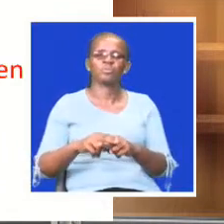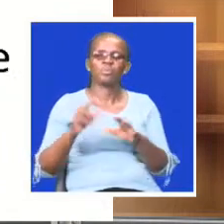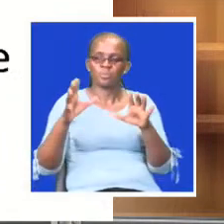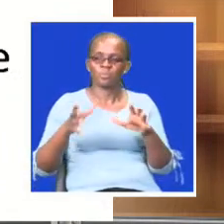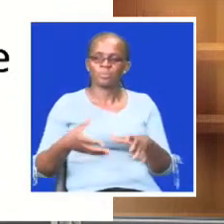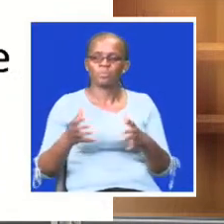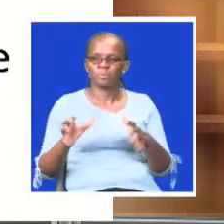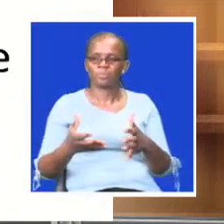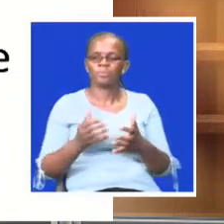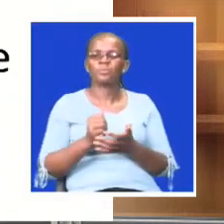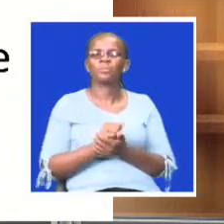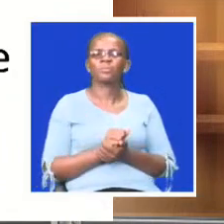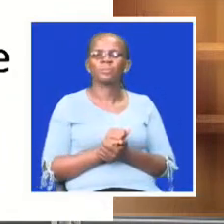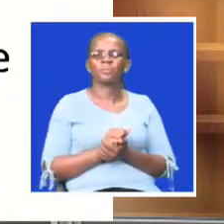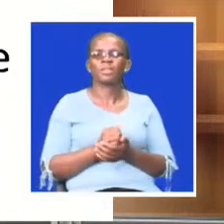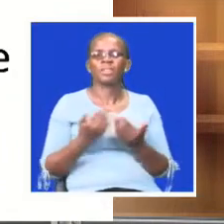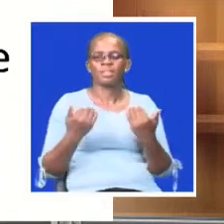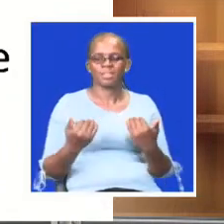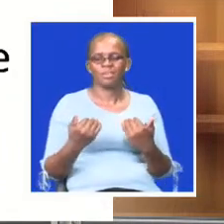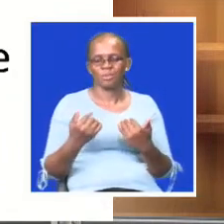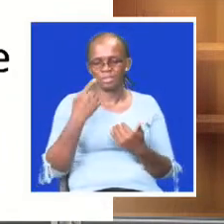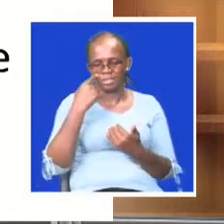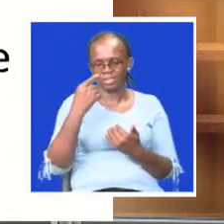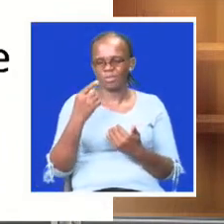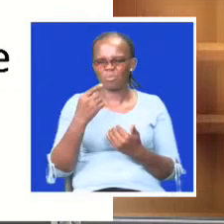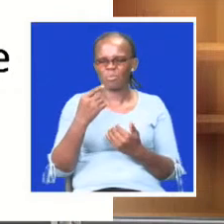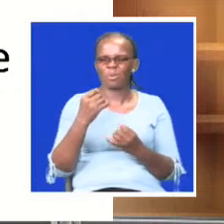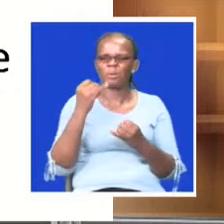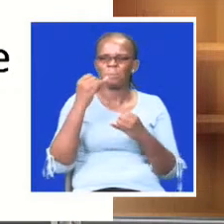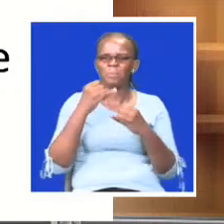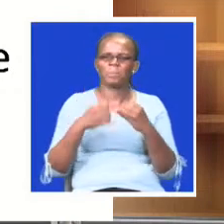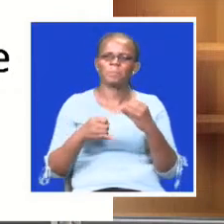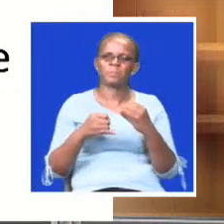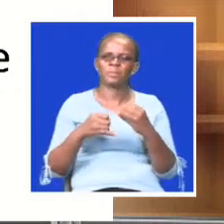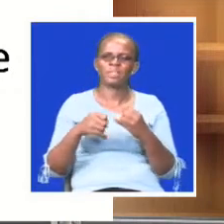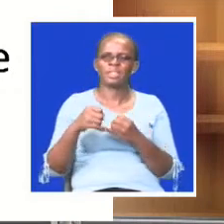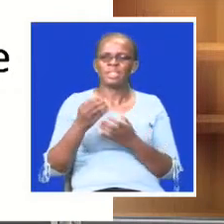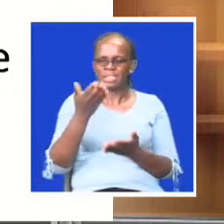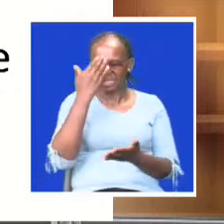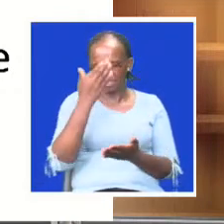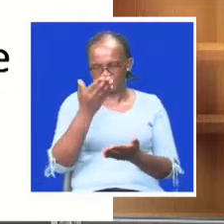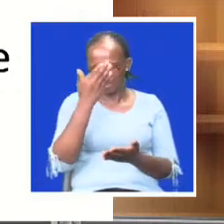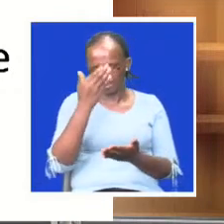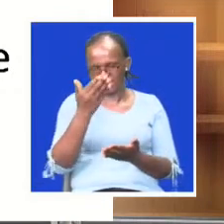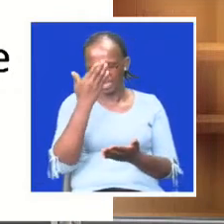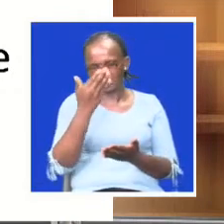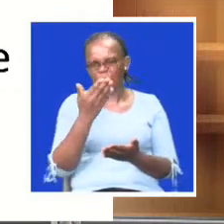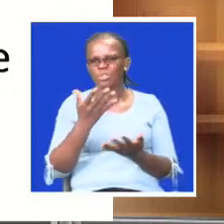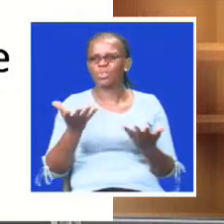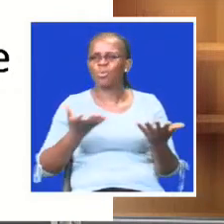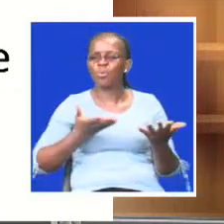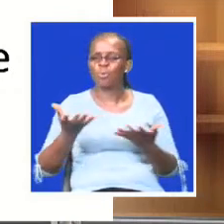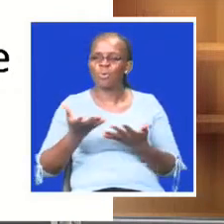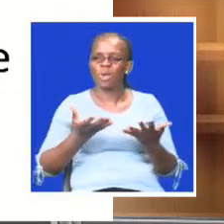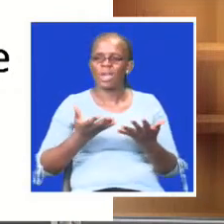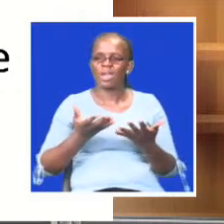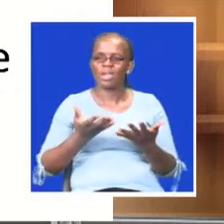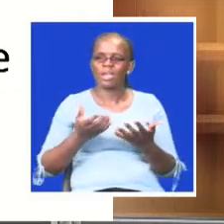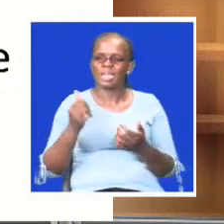Okay, Telena, in our conclusion, we've learned about the origin of